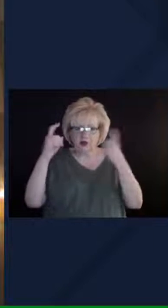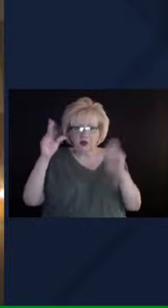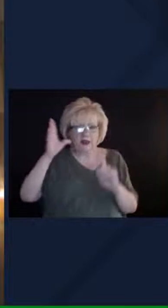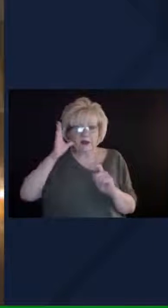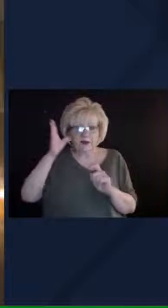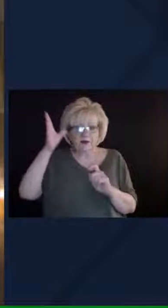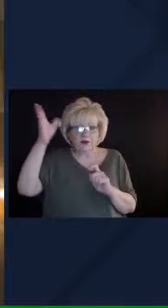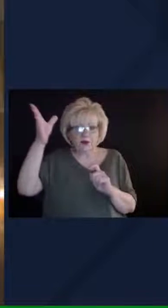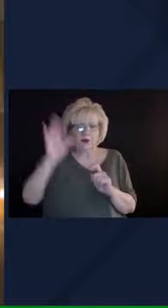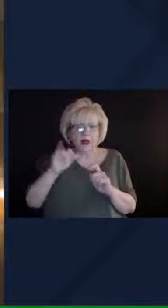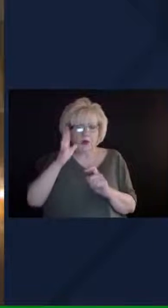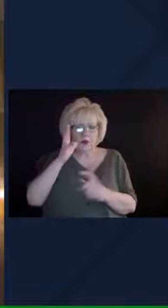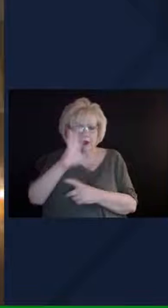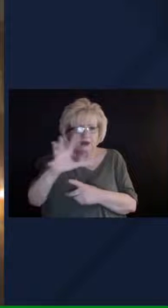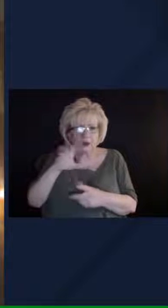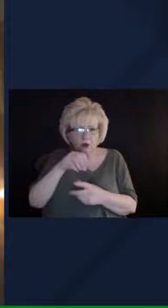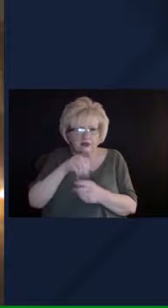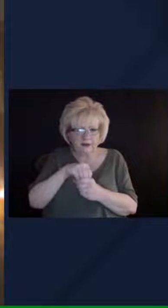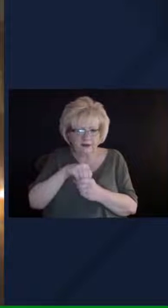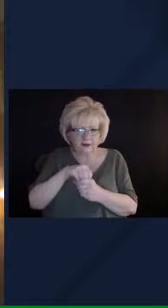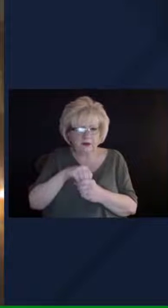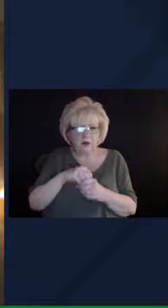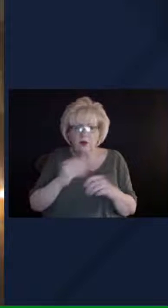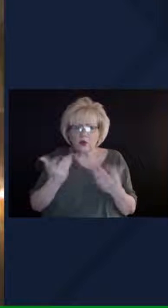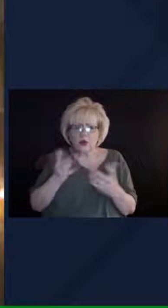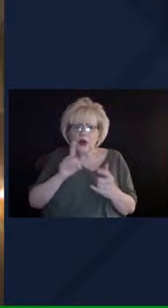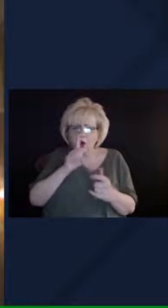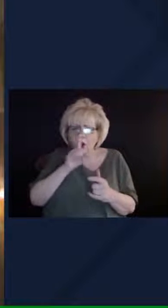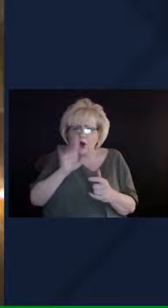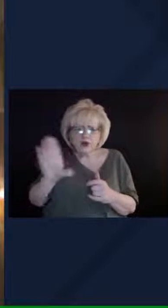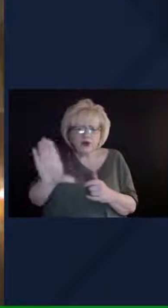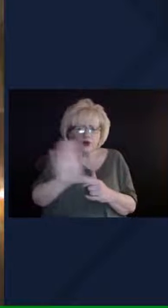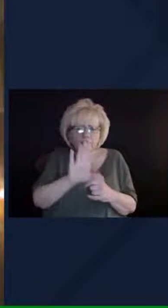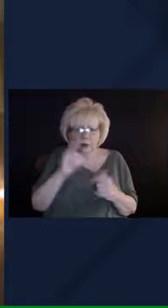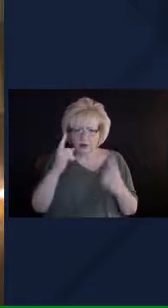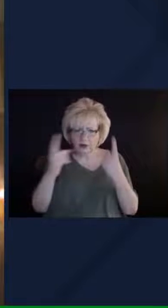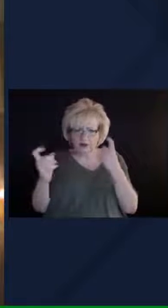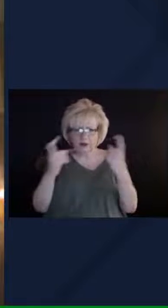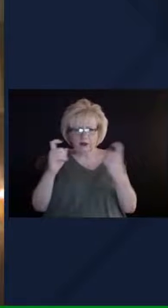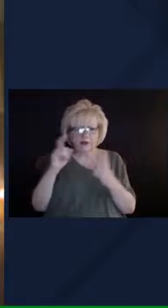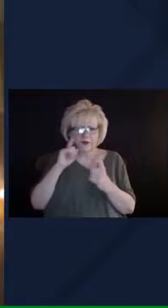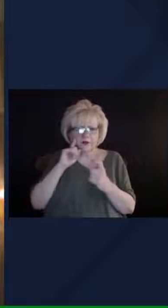are inclusive. What are your dreams for a disabled